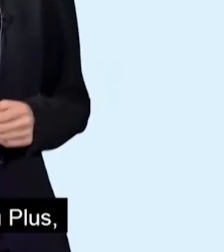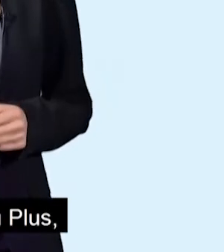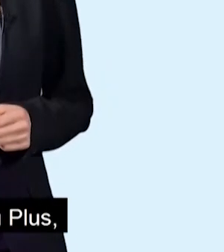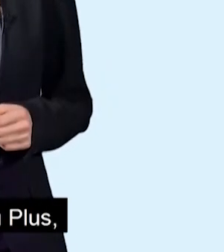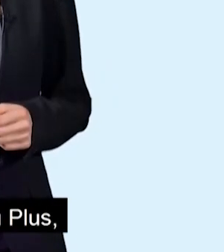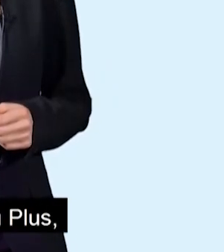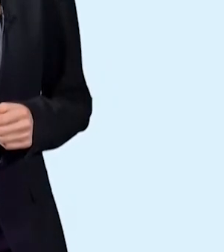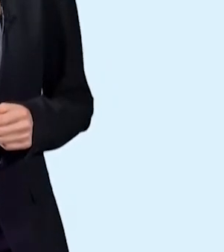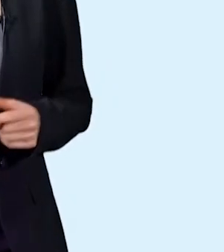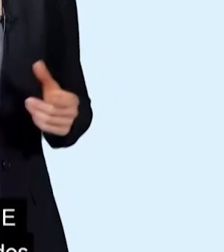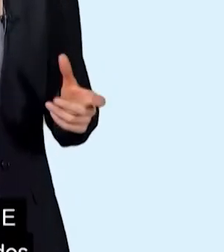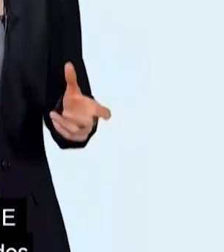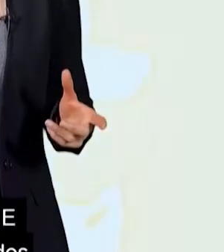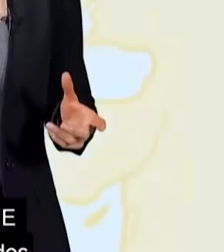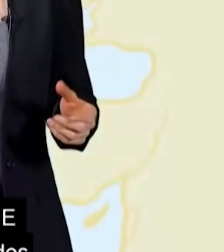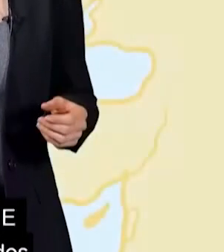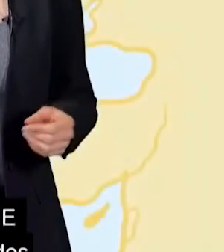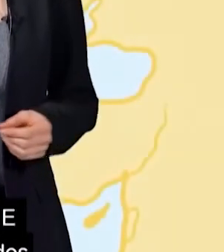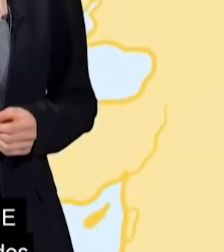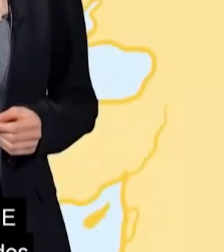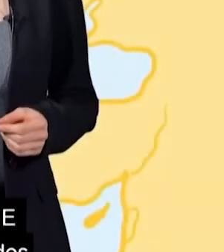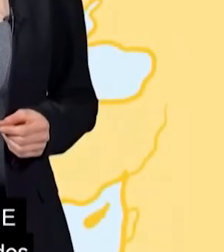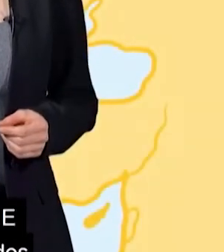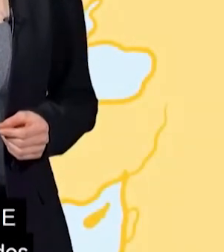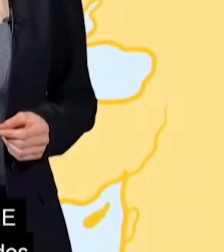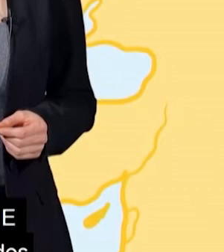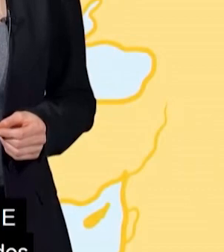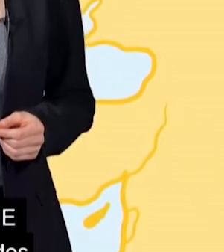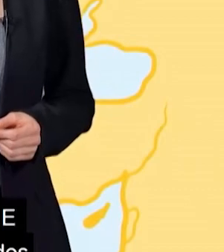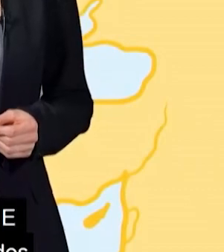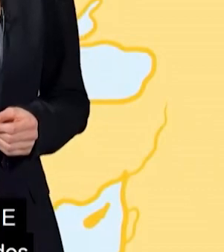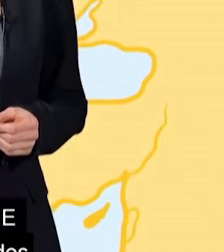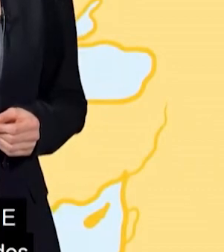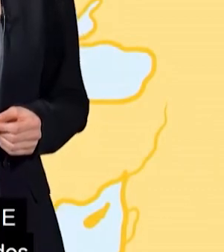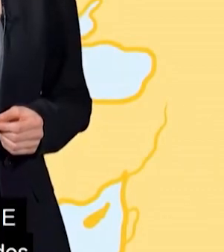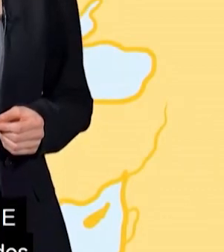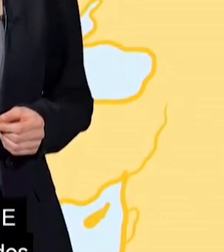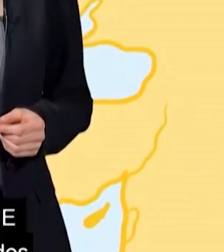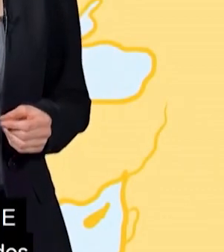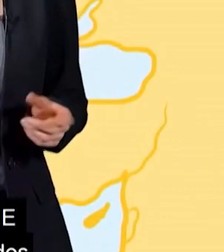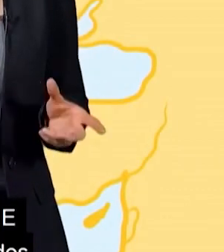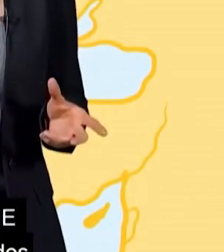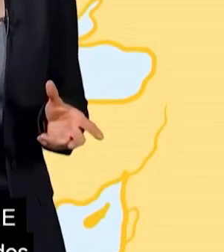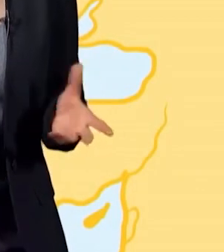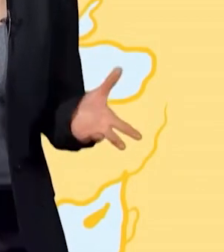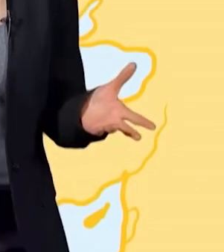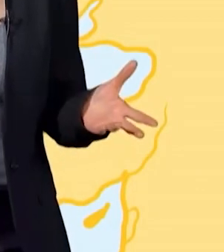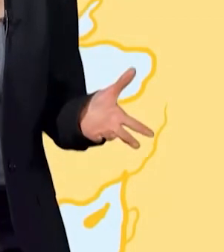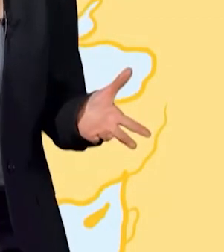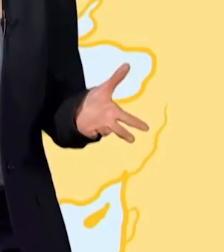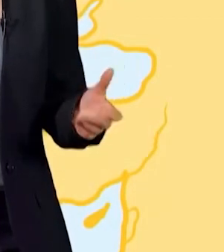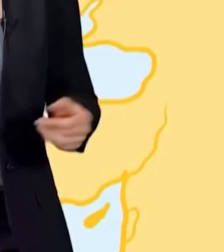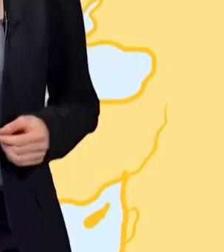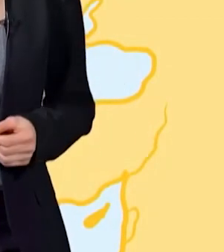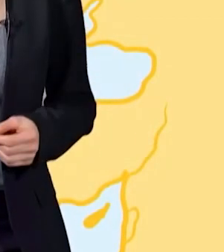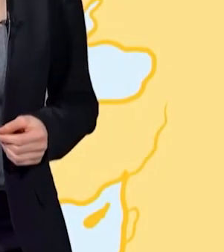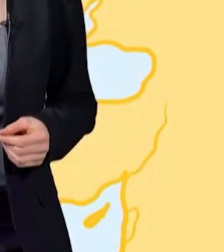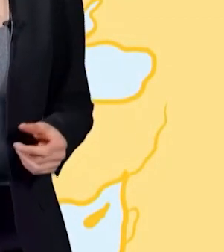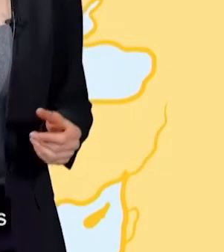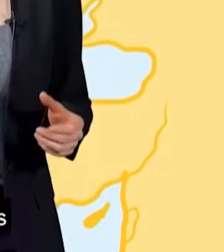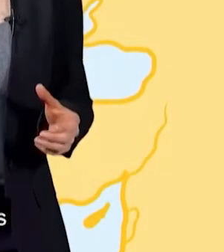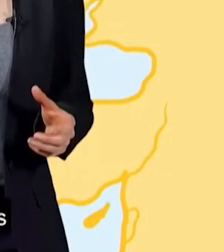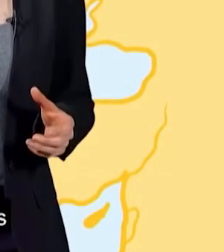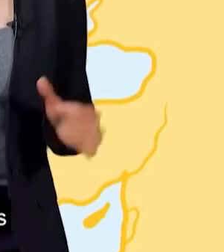existing programs. The idea is that especially EU countries with high numbers of young people unemployed or without training and